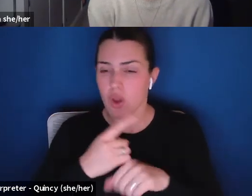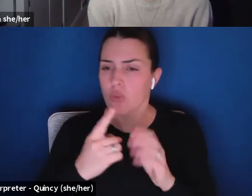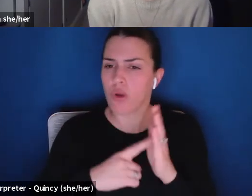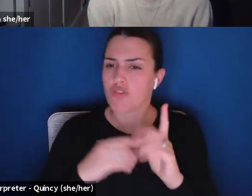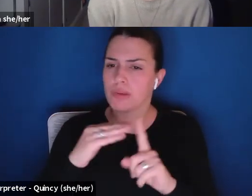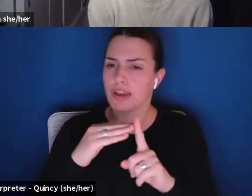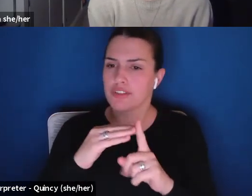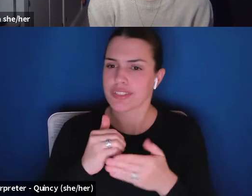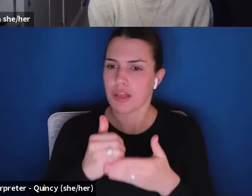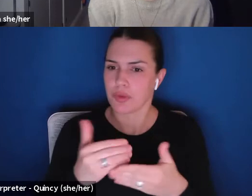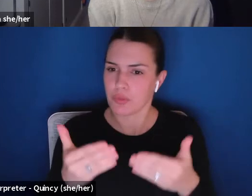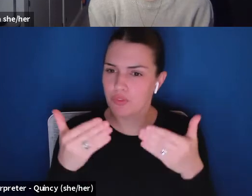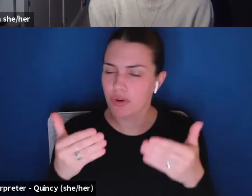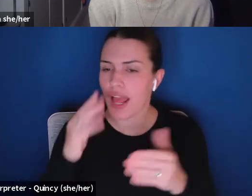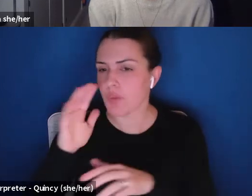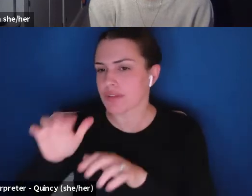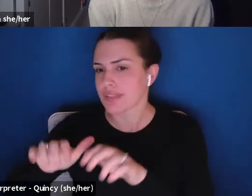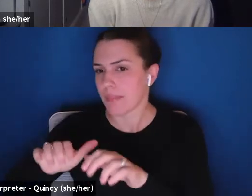forward? And I'll type that in the chat.